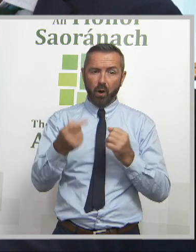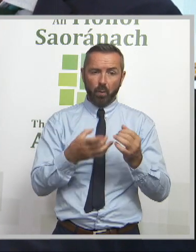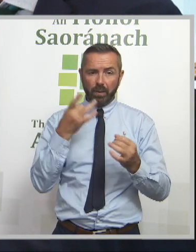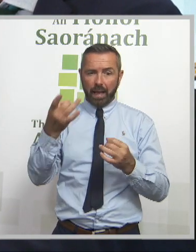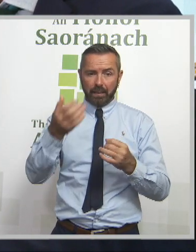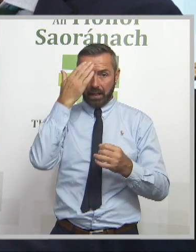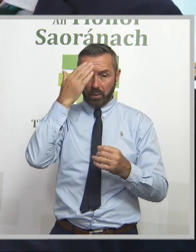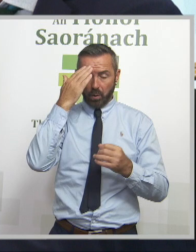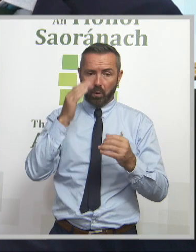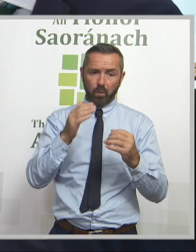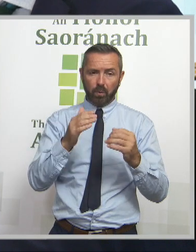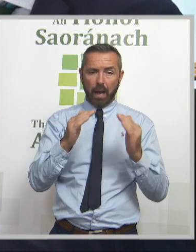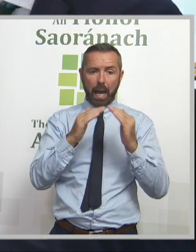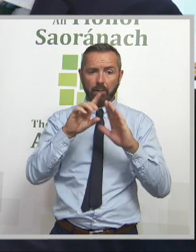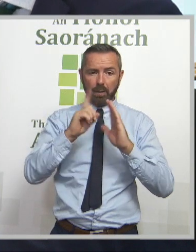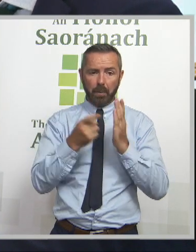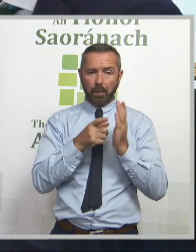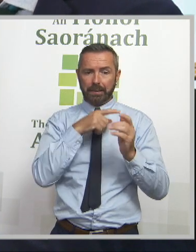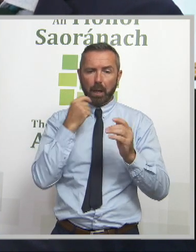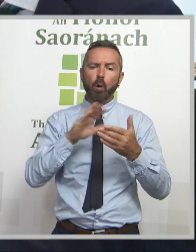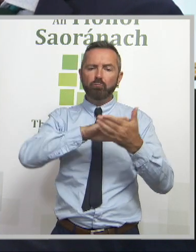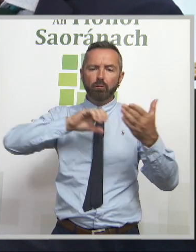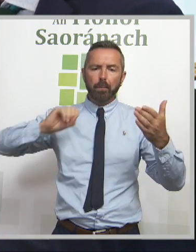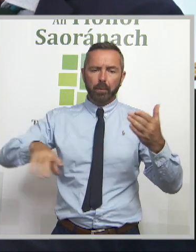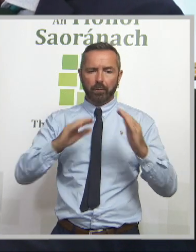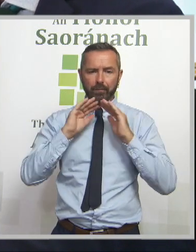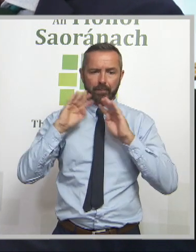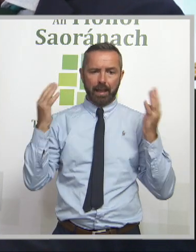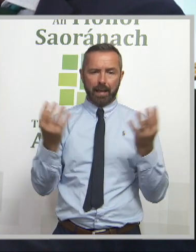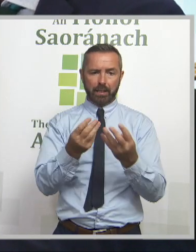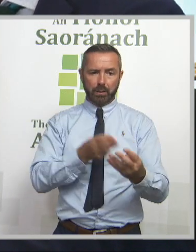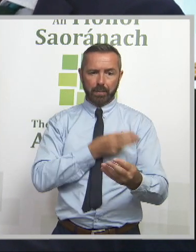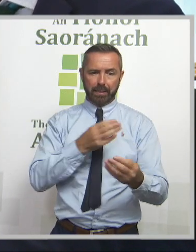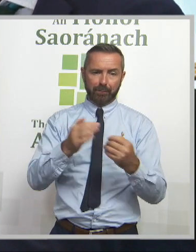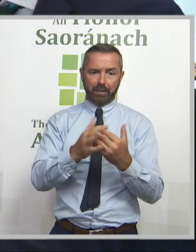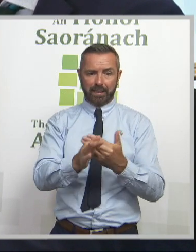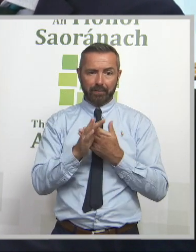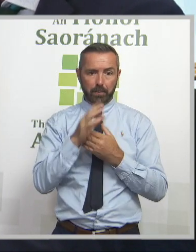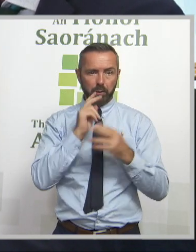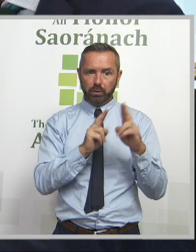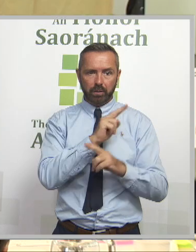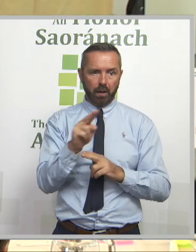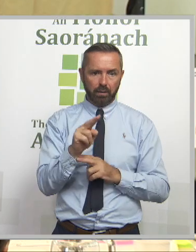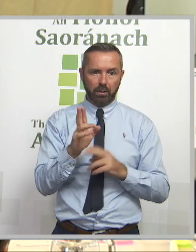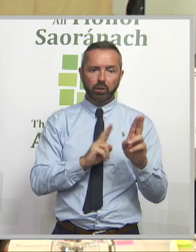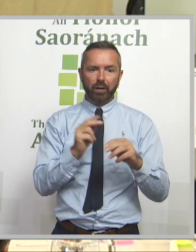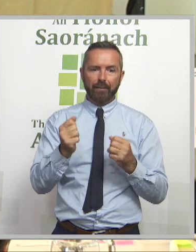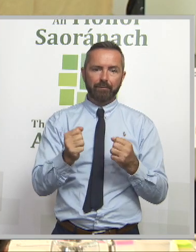encouraging, obviously, more nature on the site, the development site. So I think there should be nature